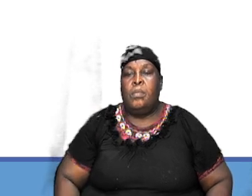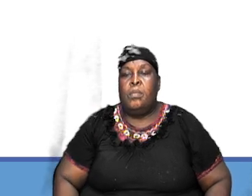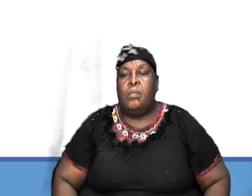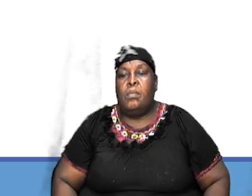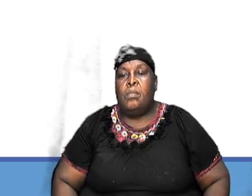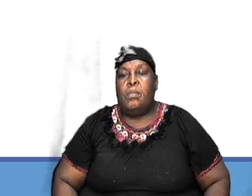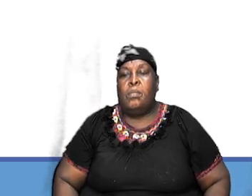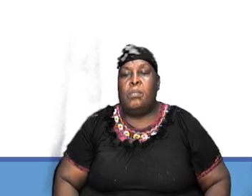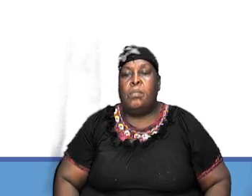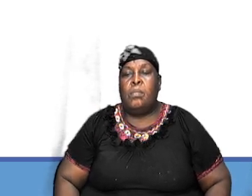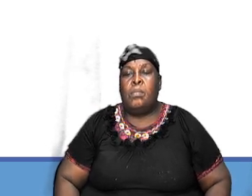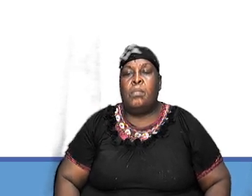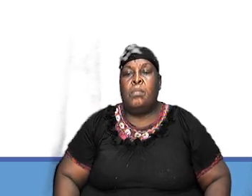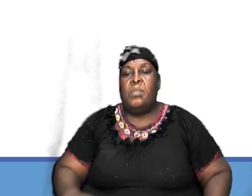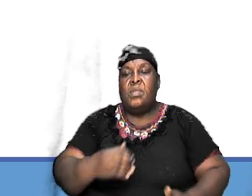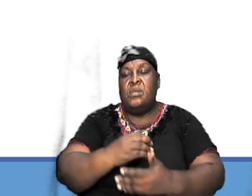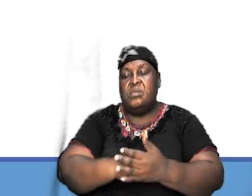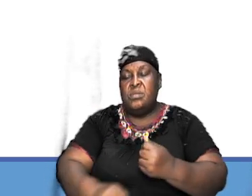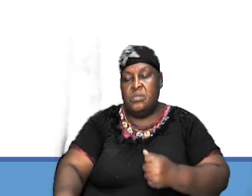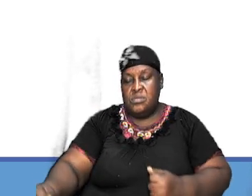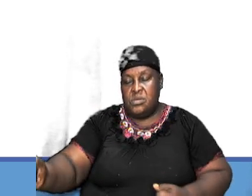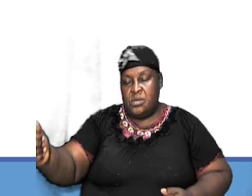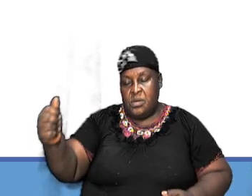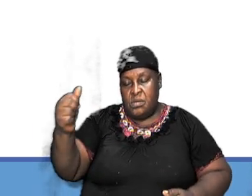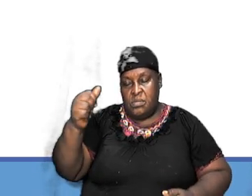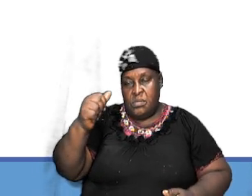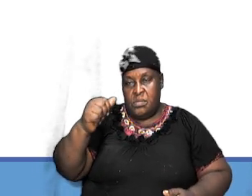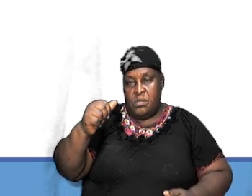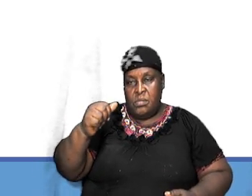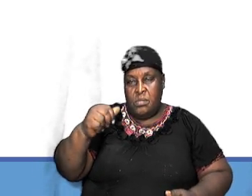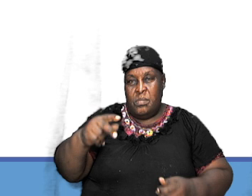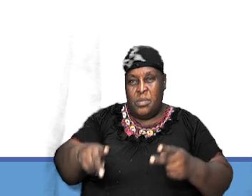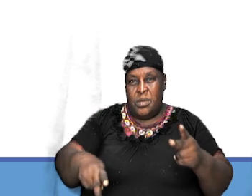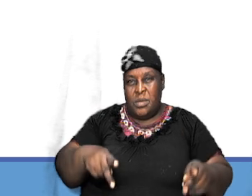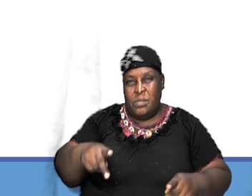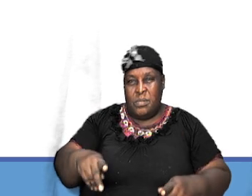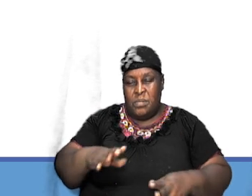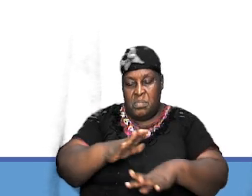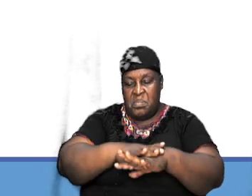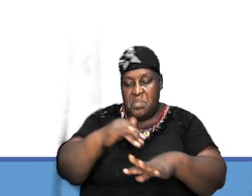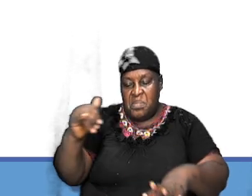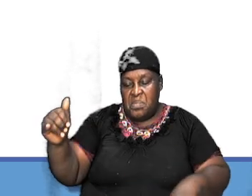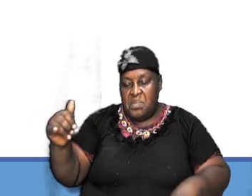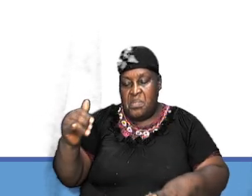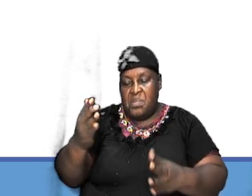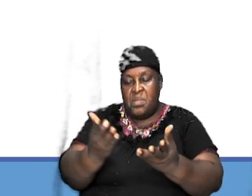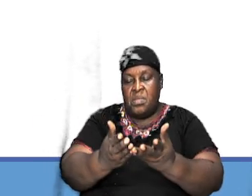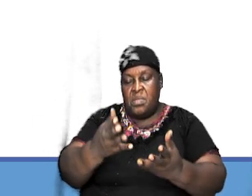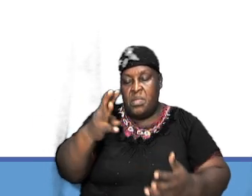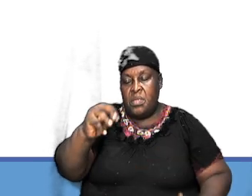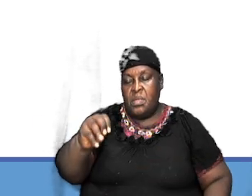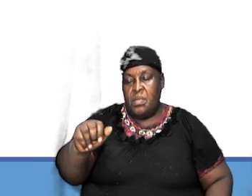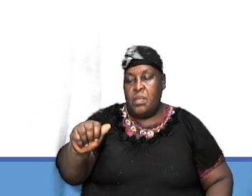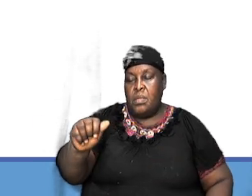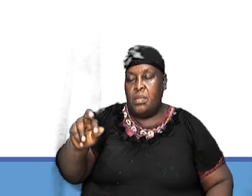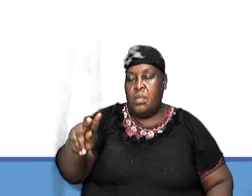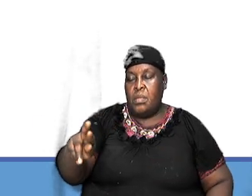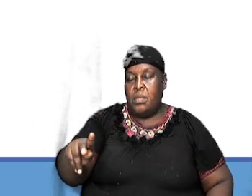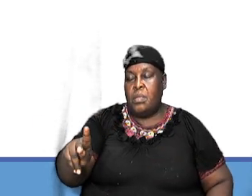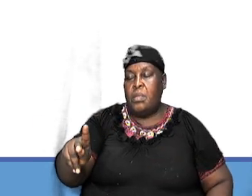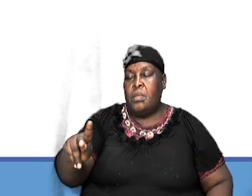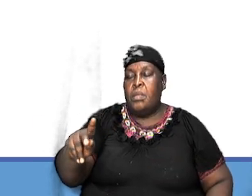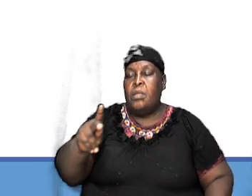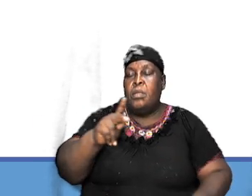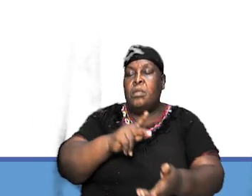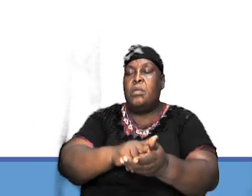the book of Mark, some scholars believe, or some scholars call the book of Mark, Peter's gospel.